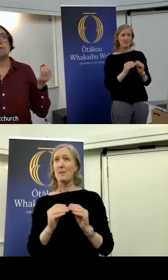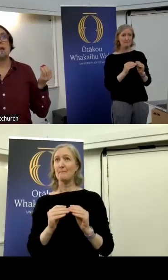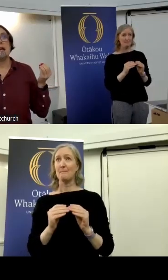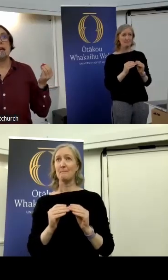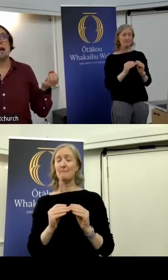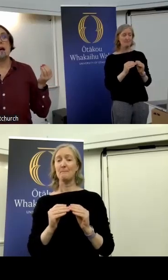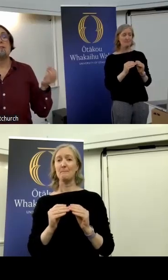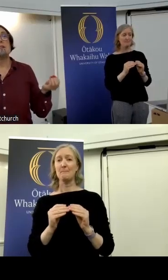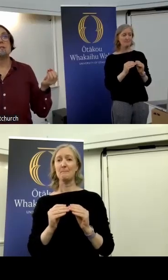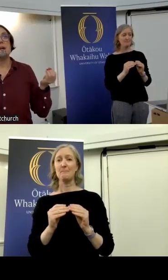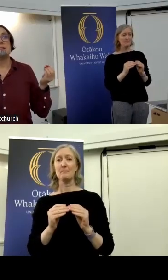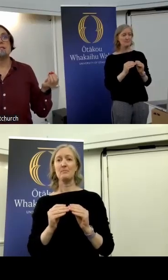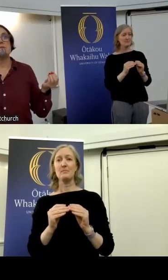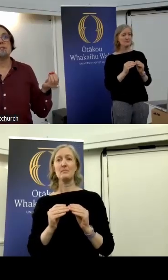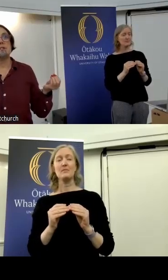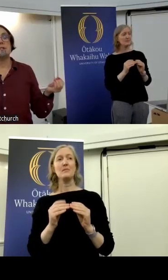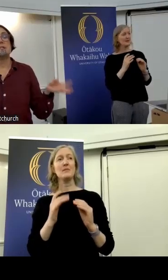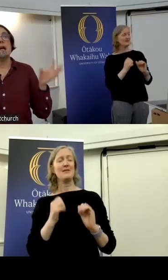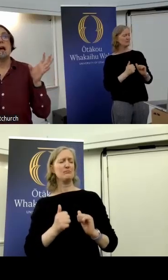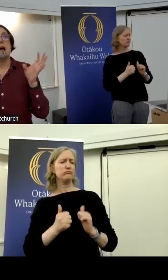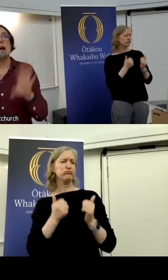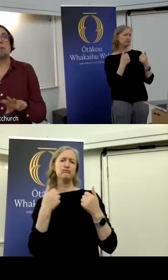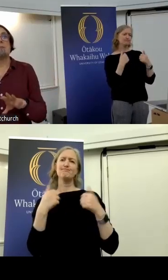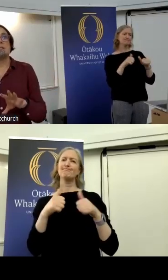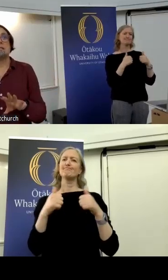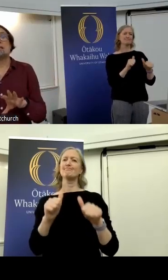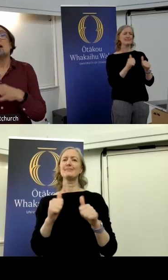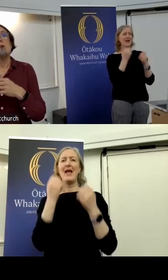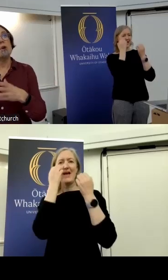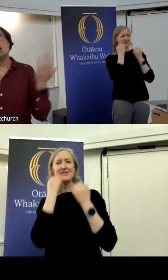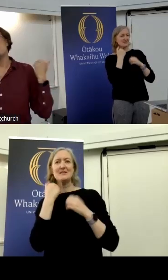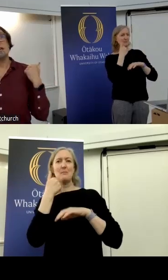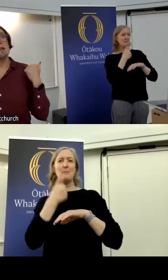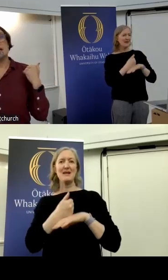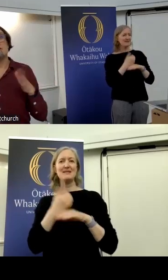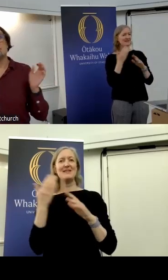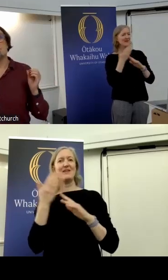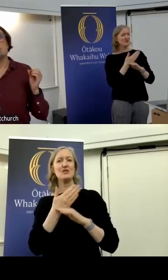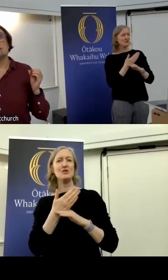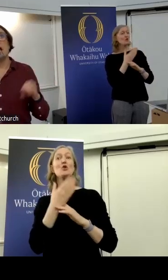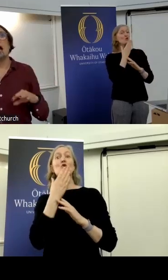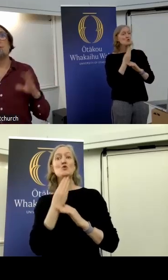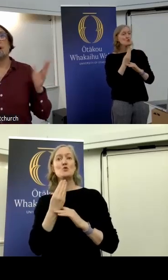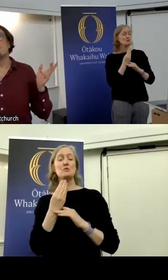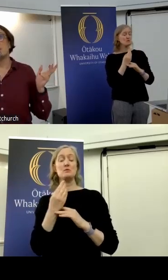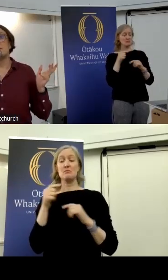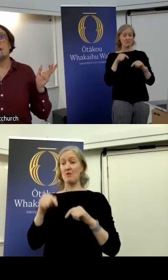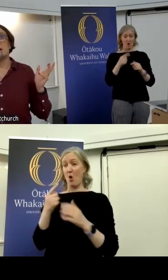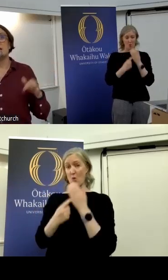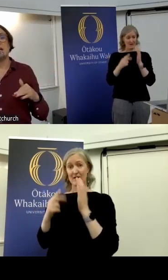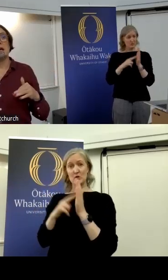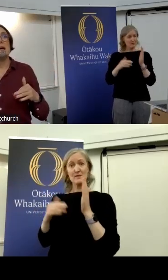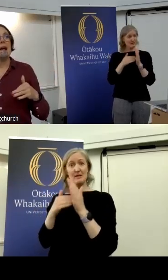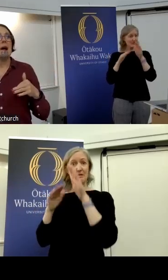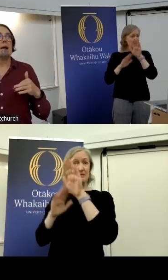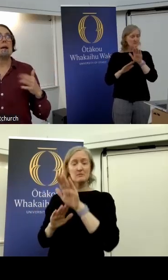effective evidence-based interventions implemented, not only in Aotearoa, but I think that